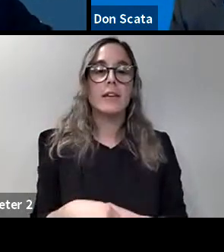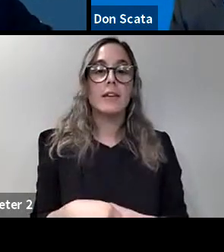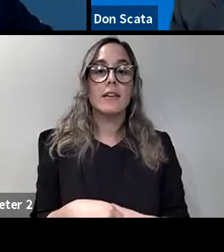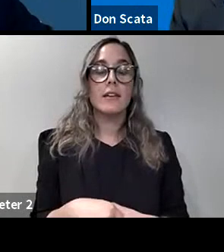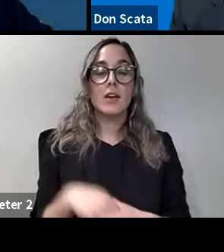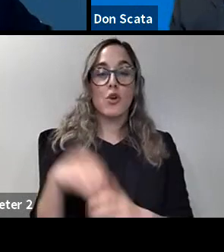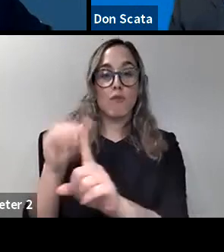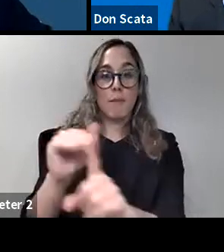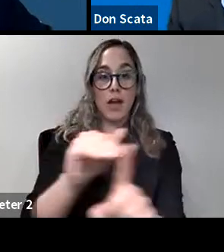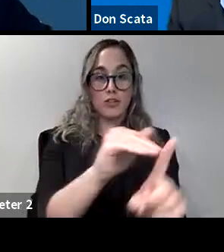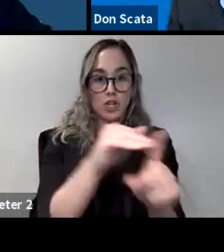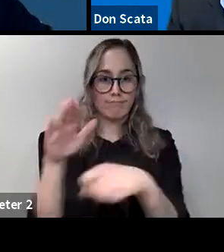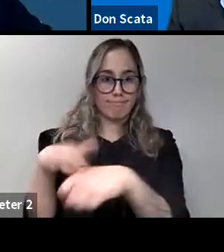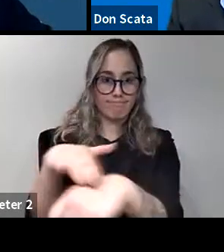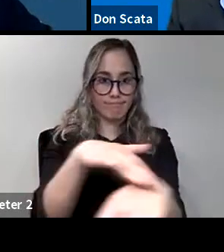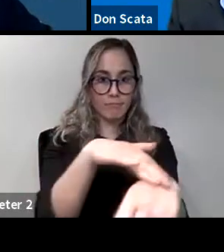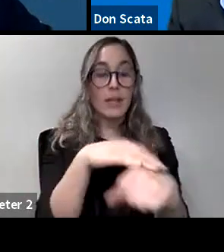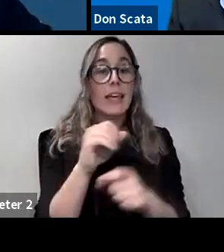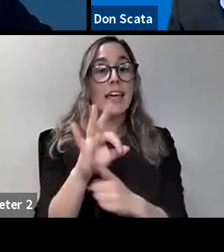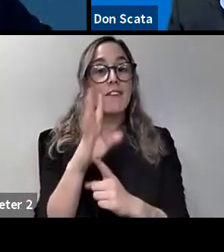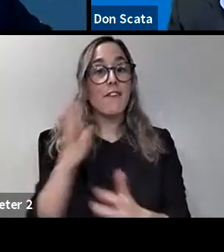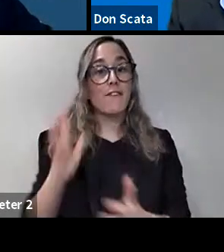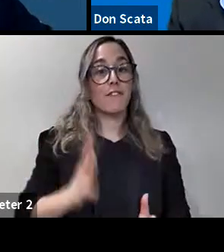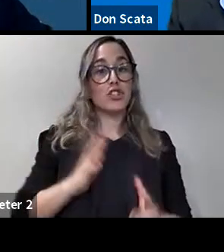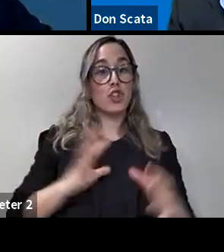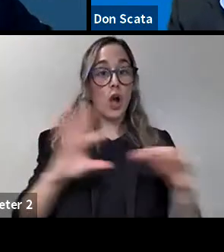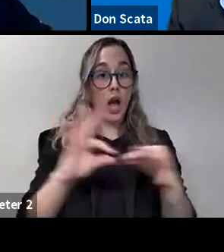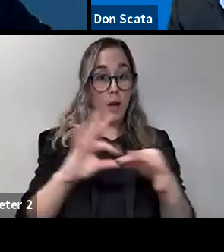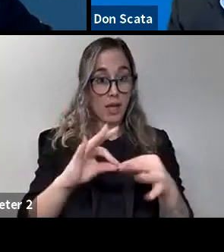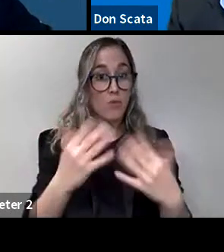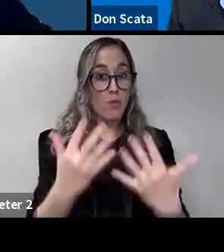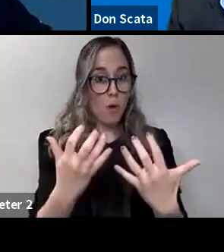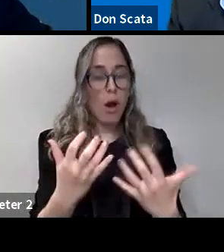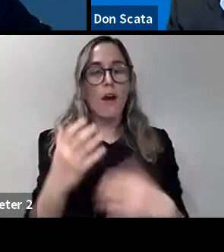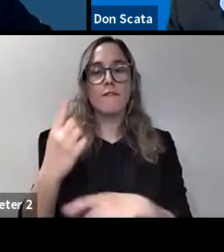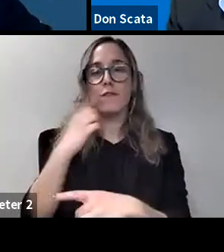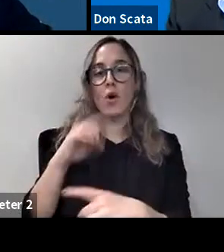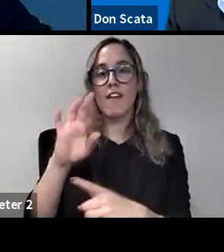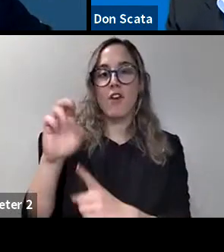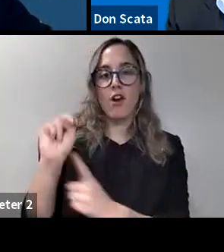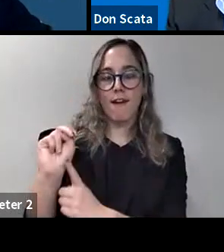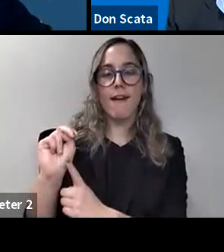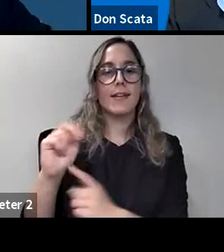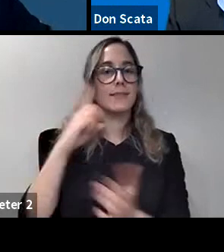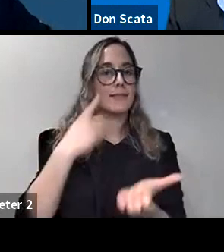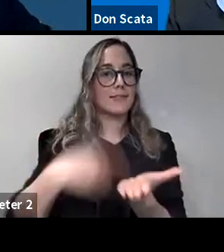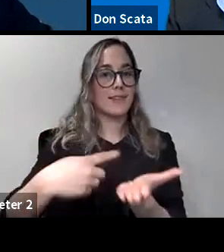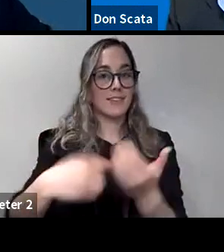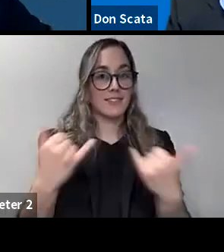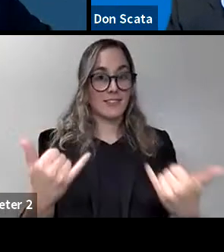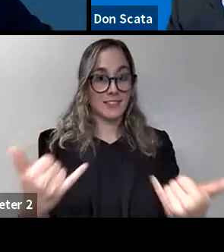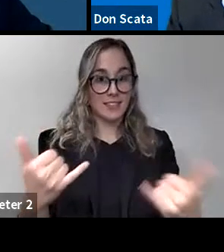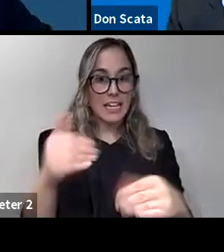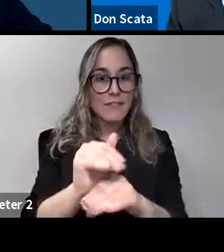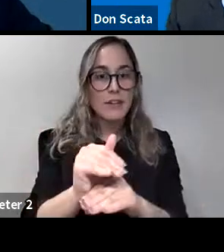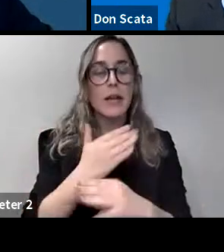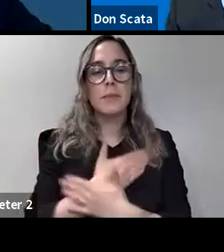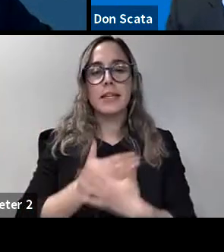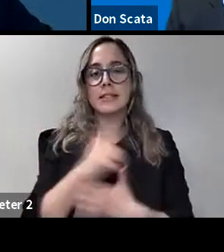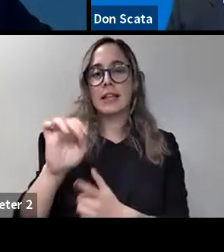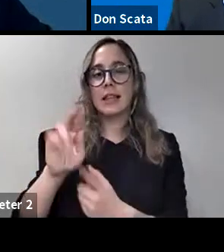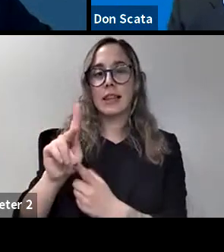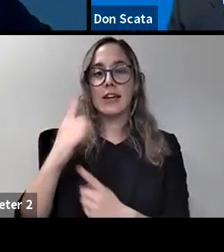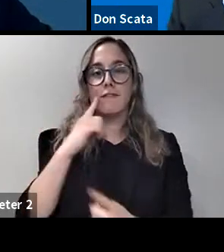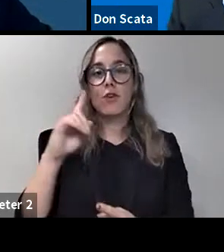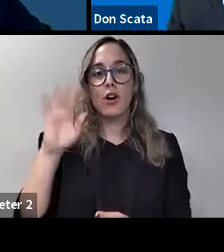a reminder to make an official comment on the FAA noise research and survey discussed this evening, a link to the Federal